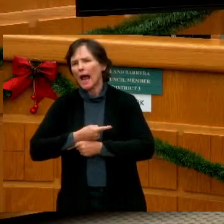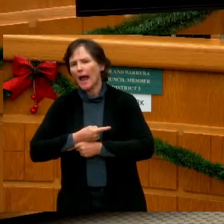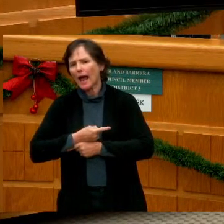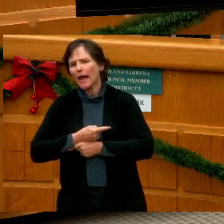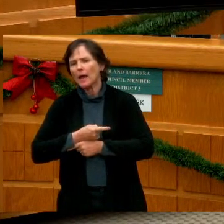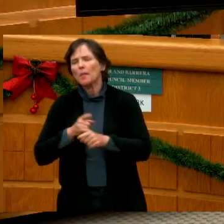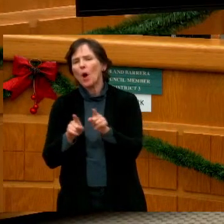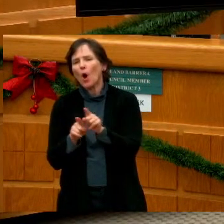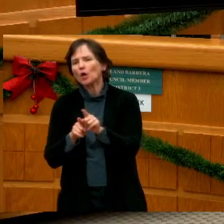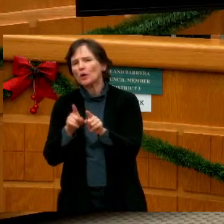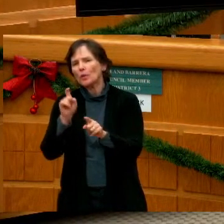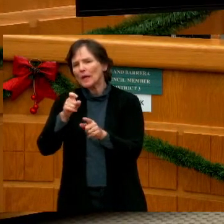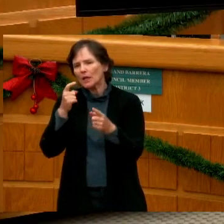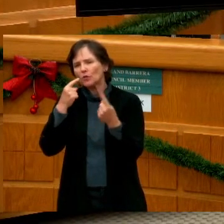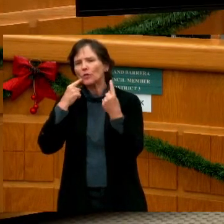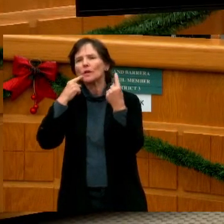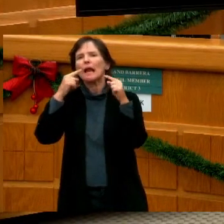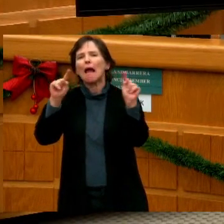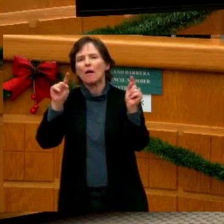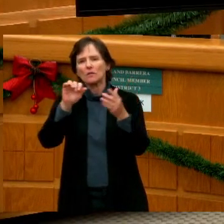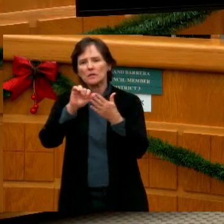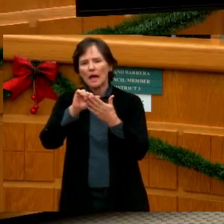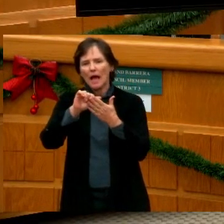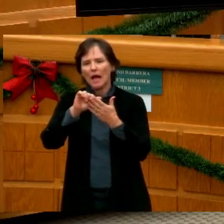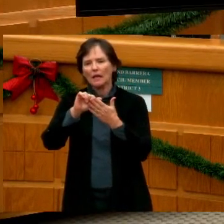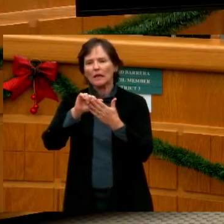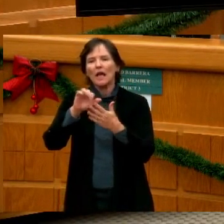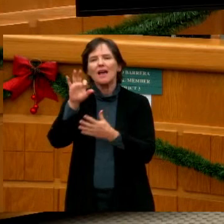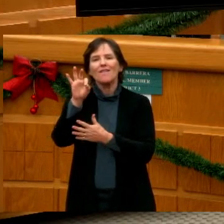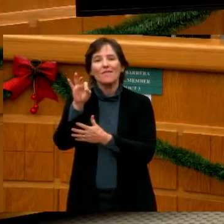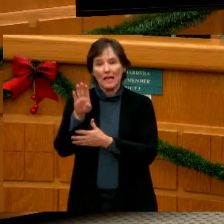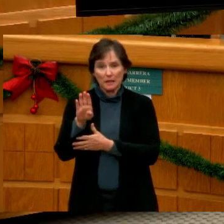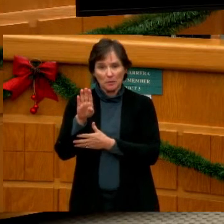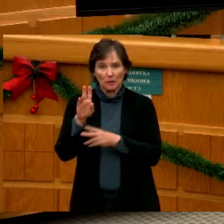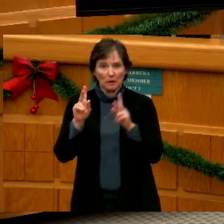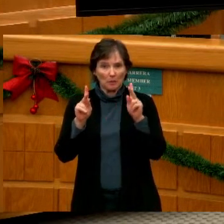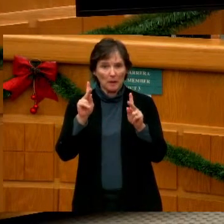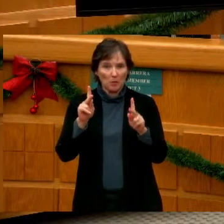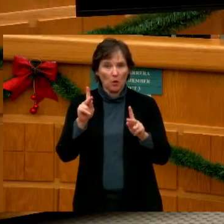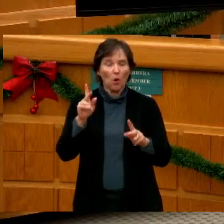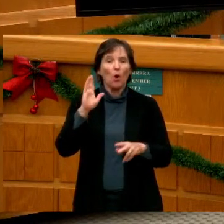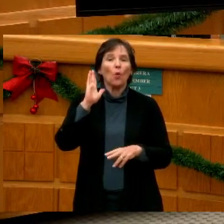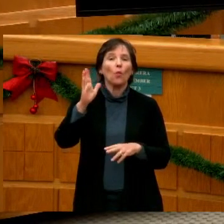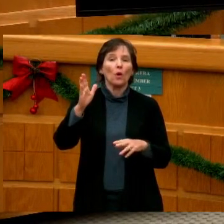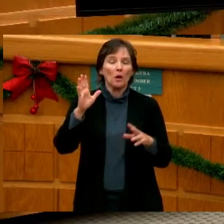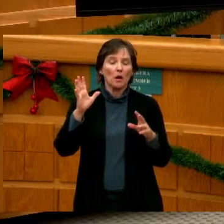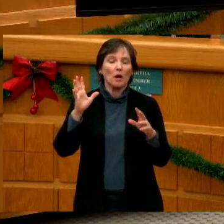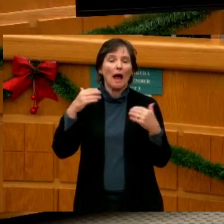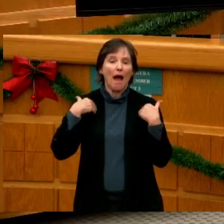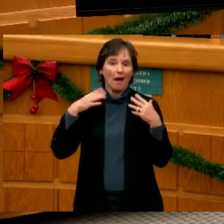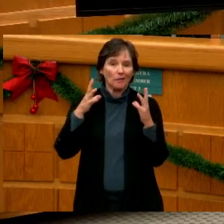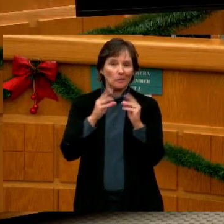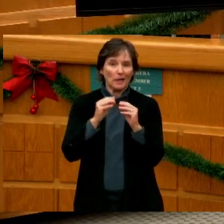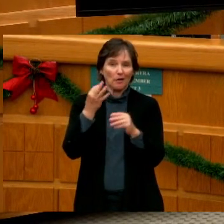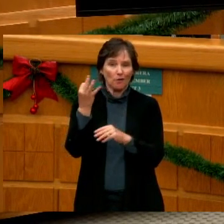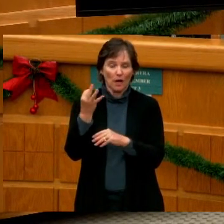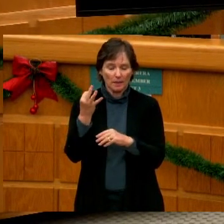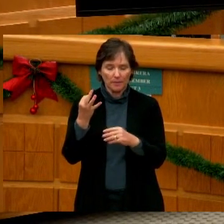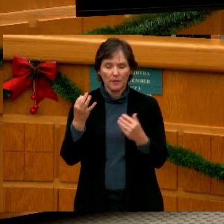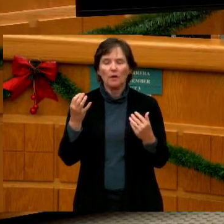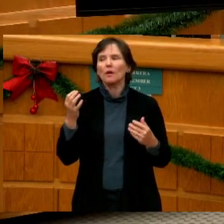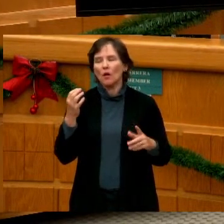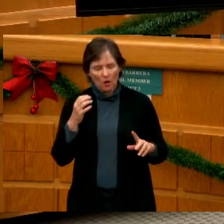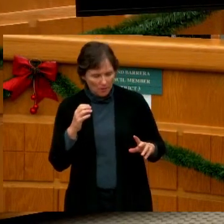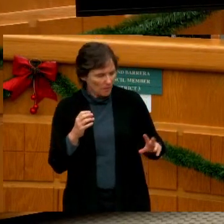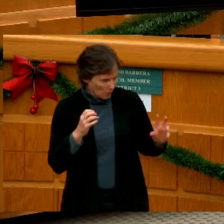few questions today, but we also want to let Facebook audience know about Friday's question and